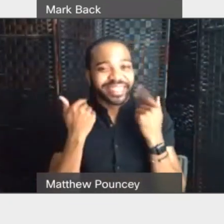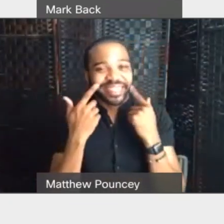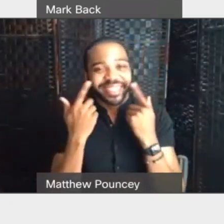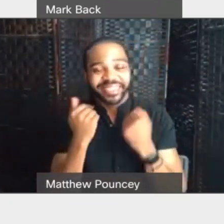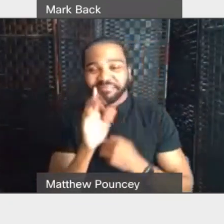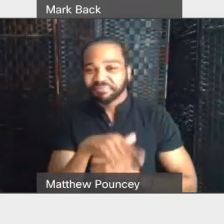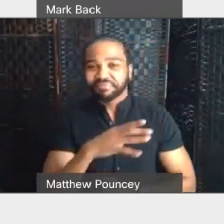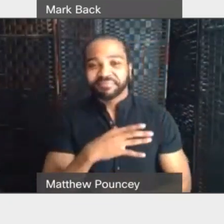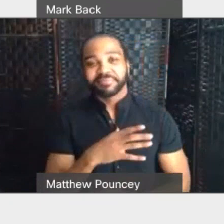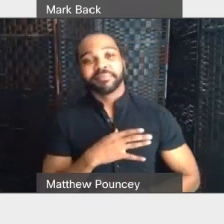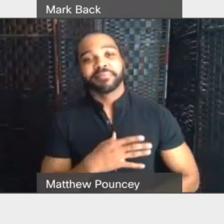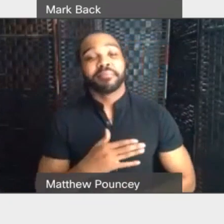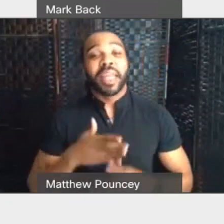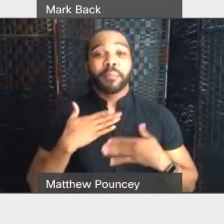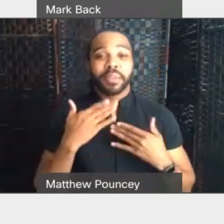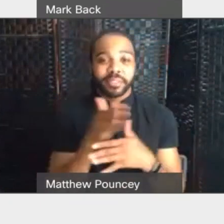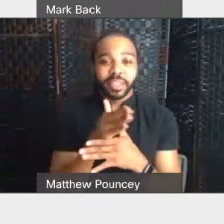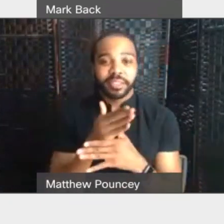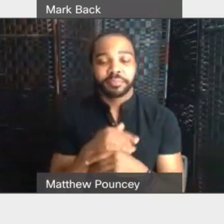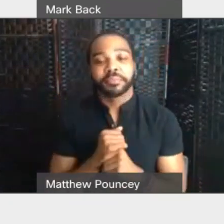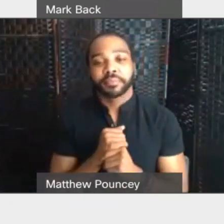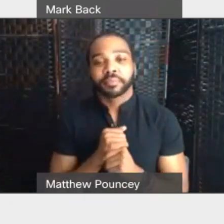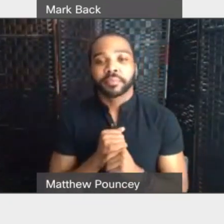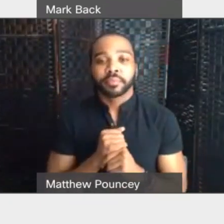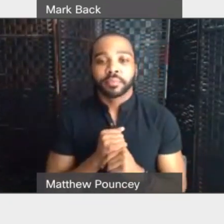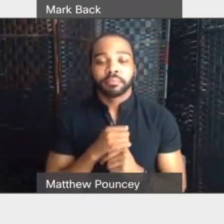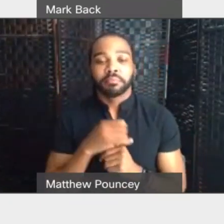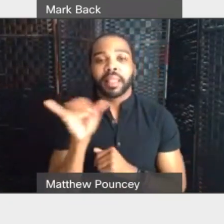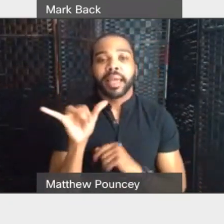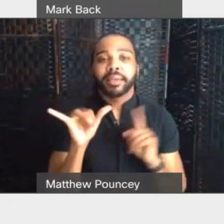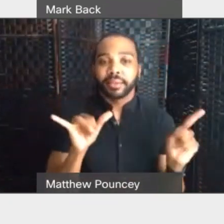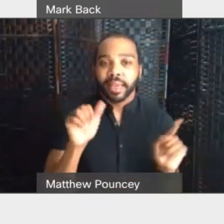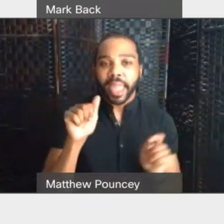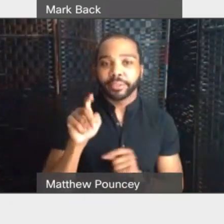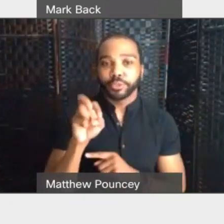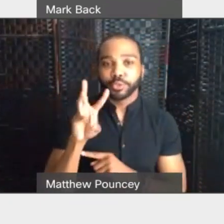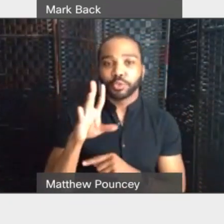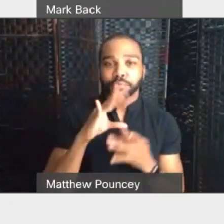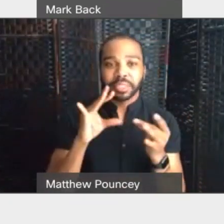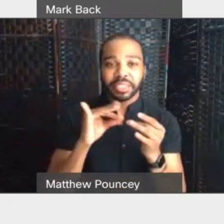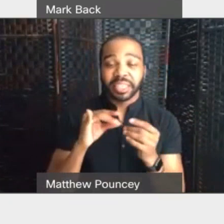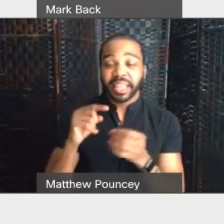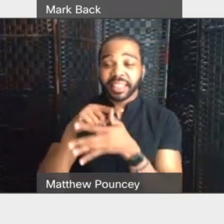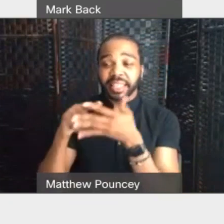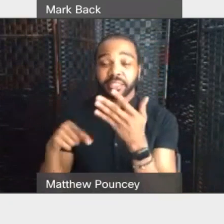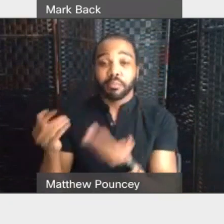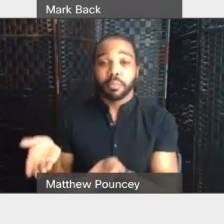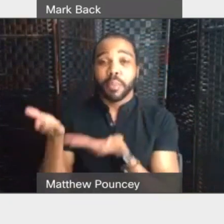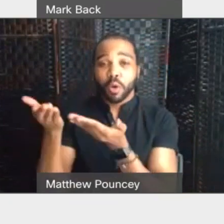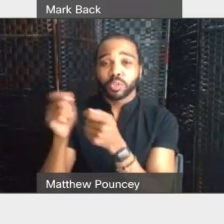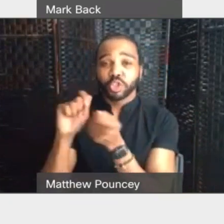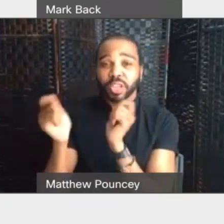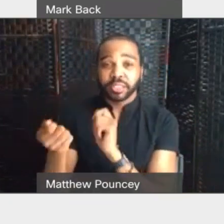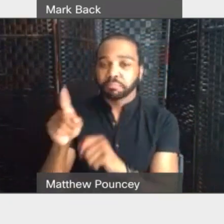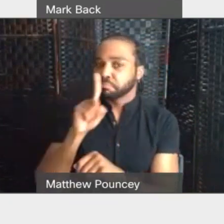That is okay. Happy to share. As Director Reese mentioned, these are proposed changes. We have not